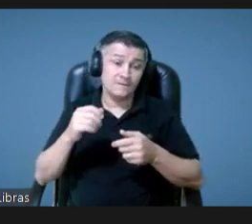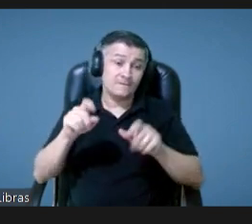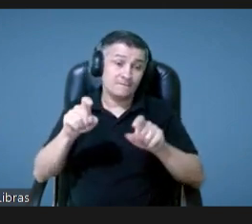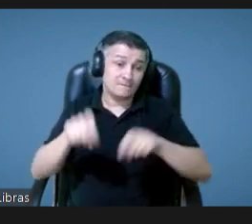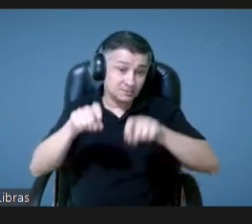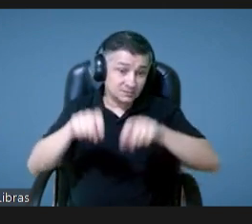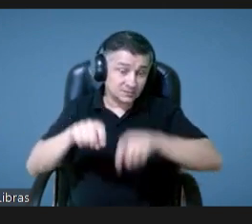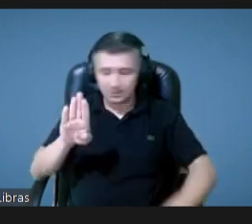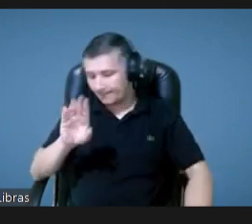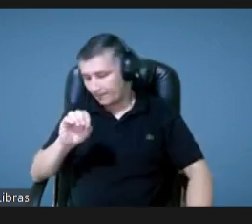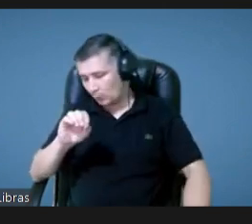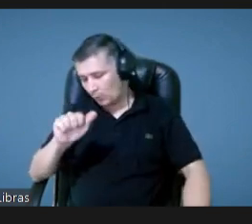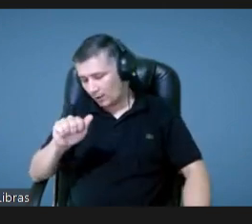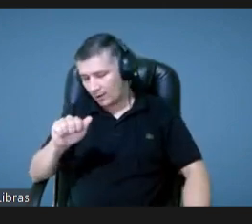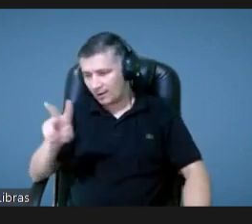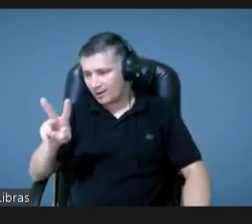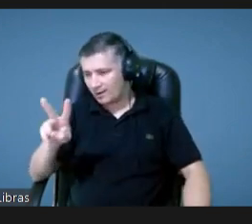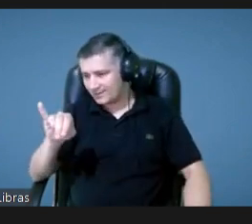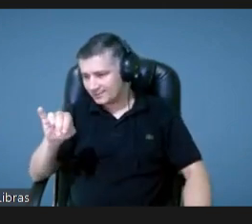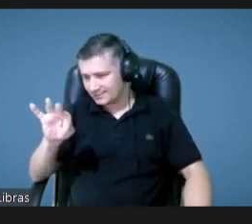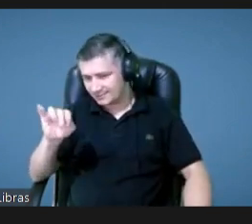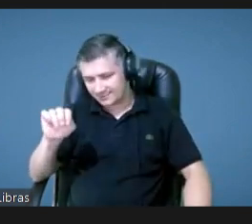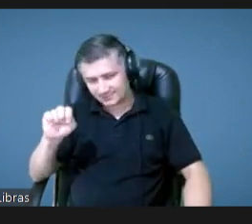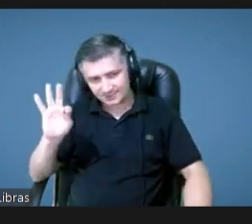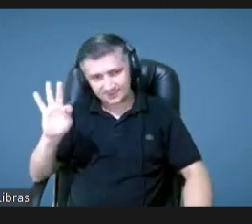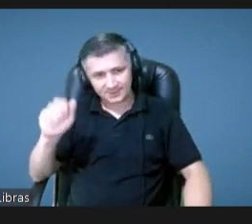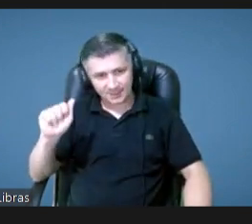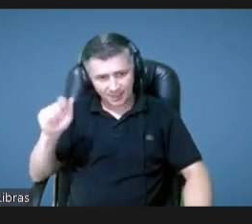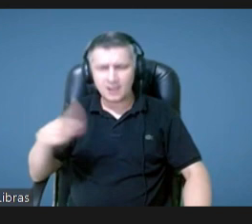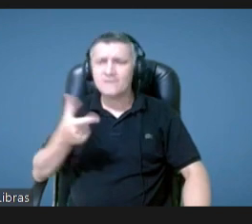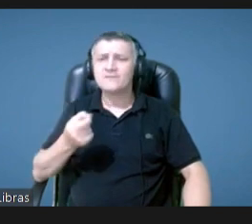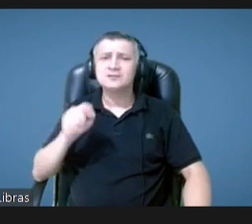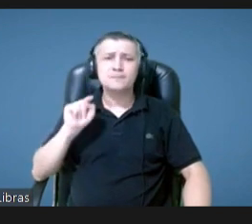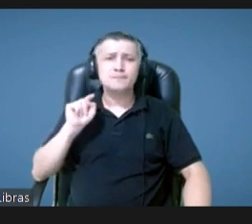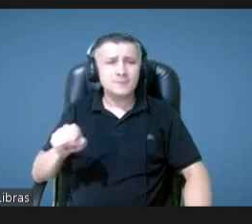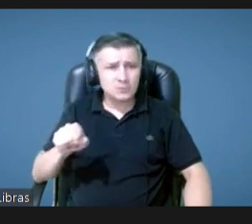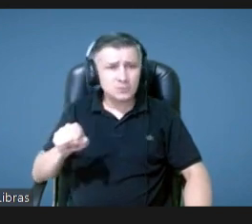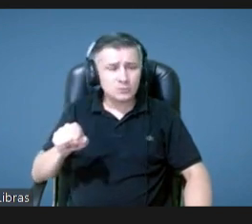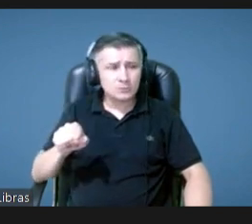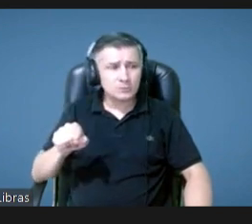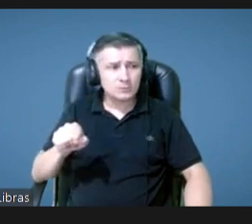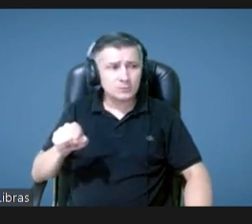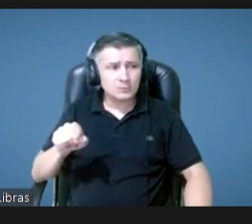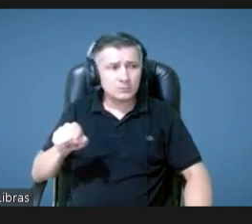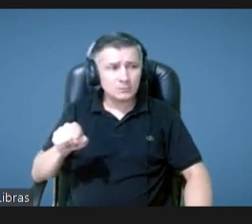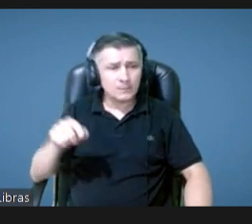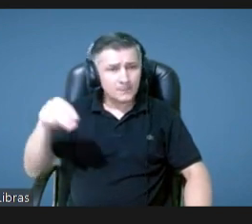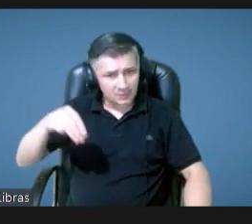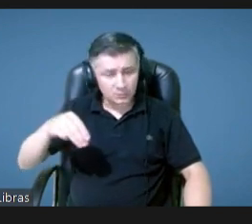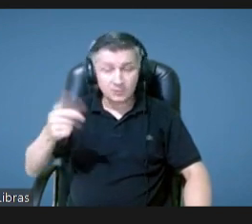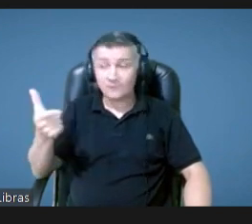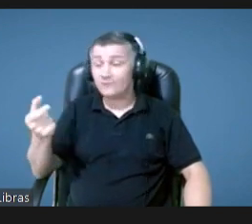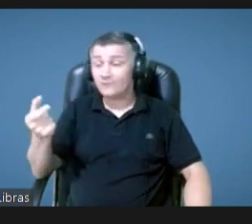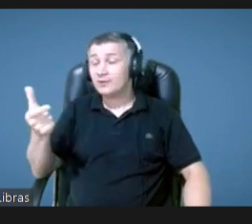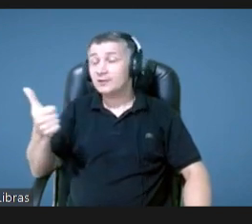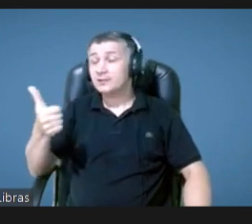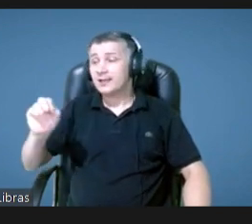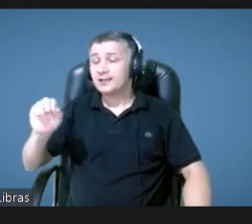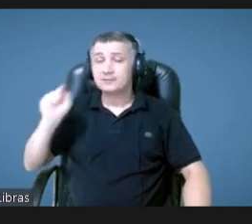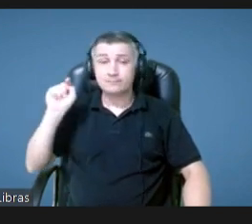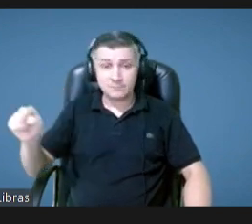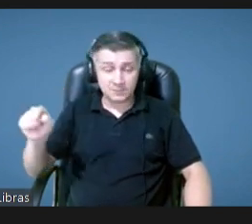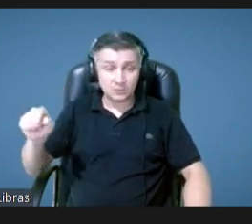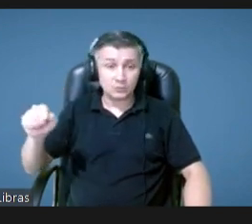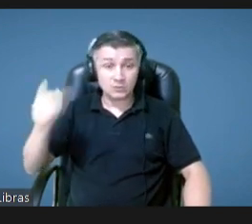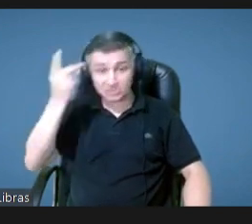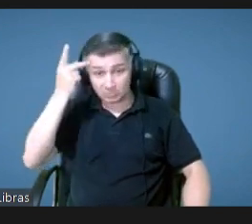Boa Vista development, and these 20,000 meters should